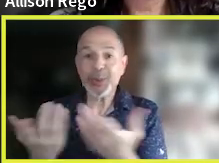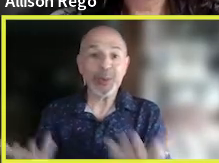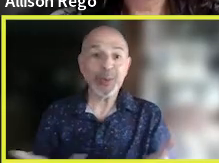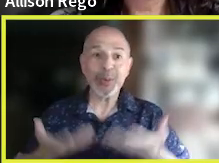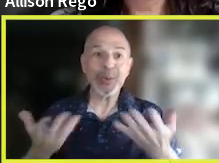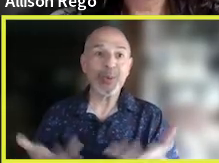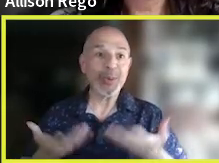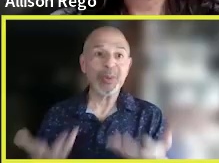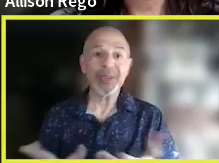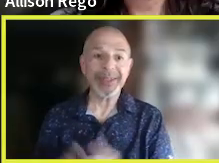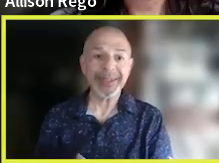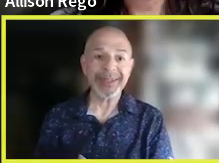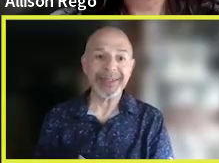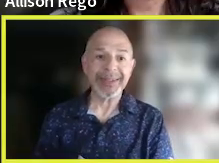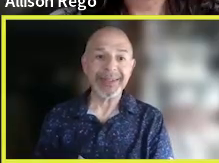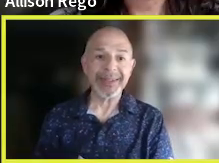And So